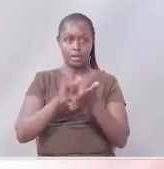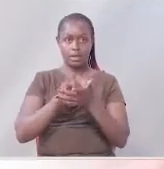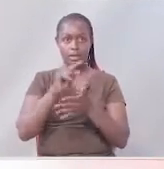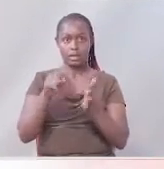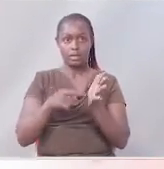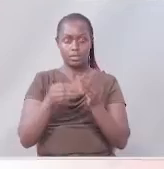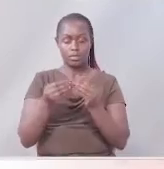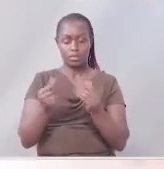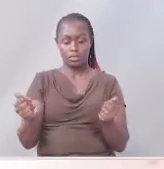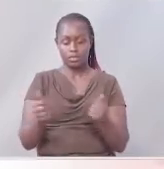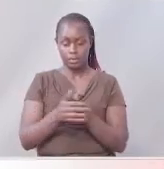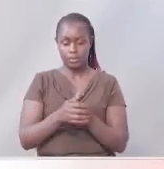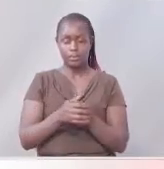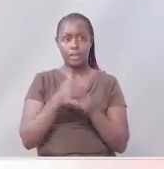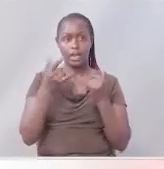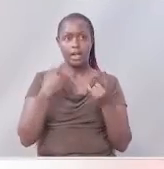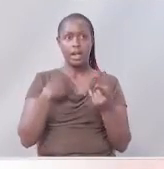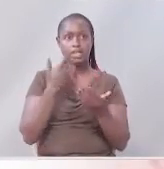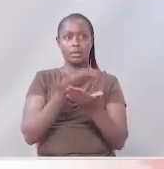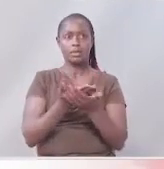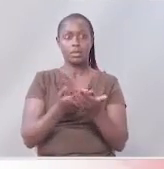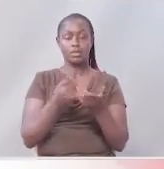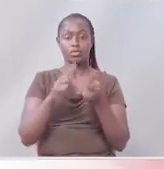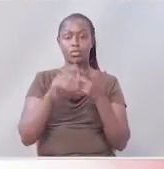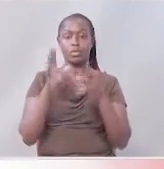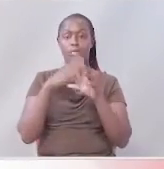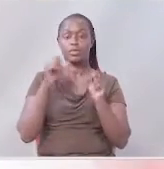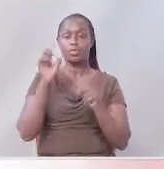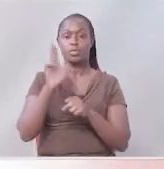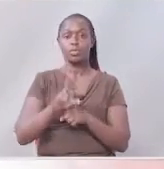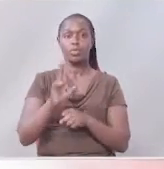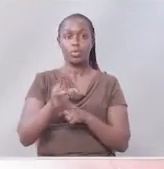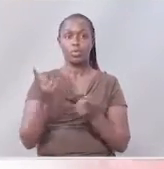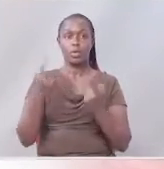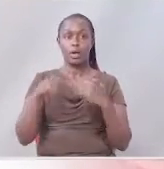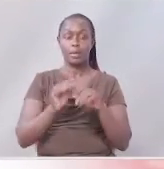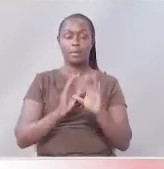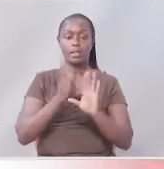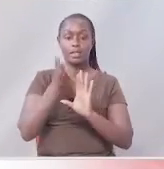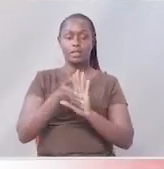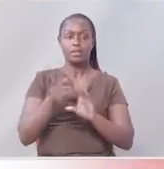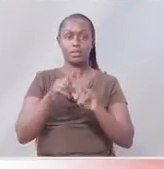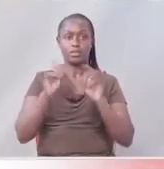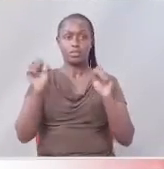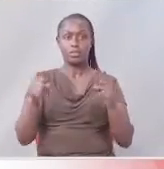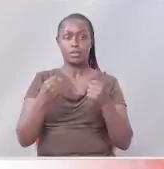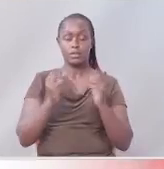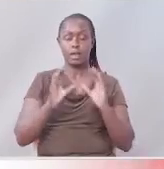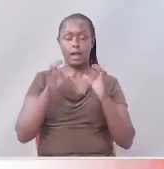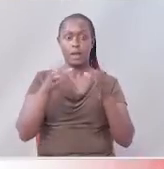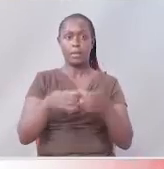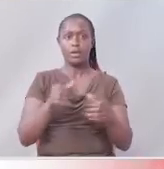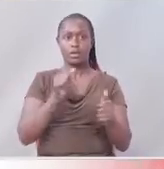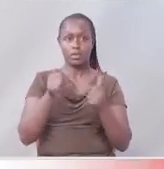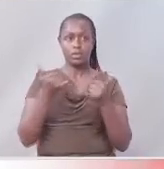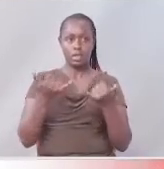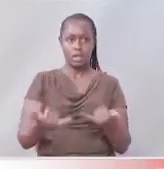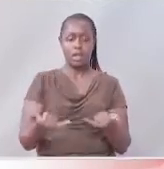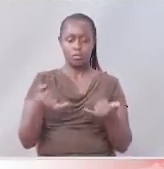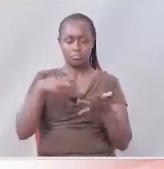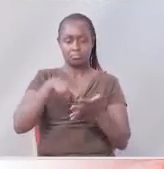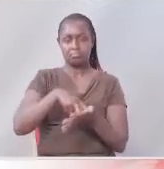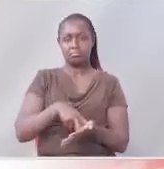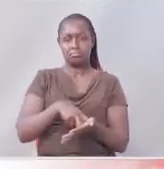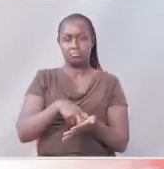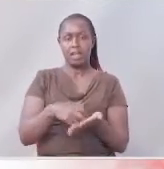done. Tabitha has appealed to the President Uhuru Kenyatta to intervene and save the company that is on its knees.